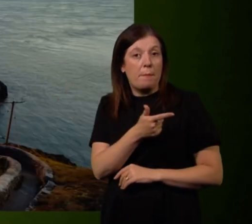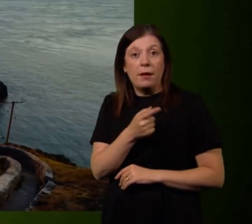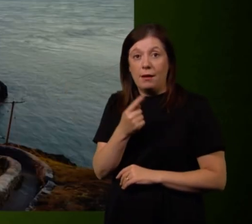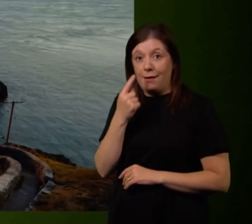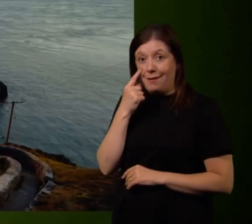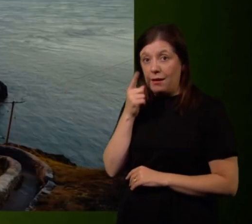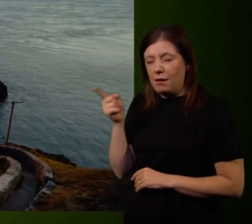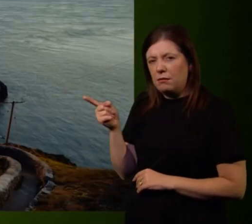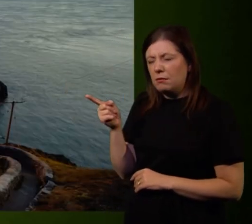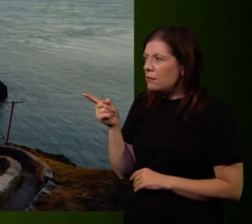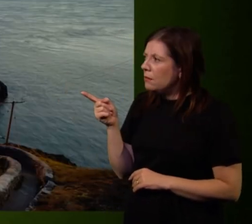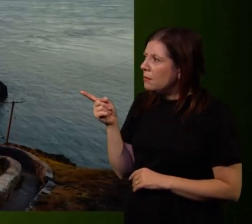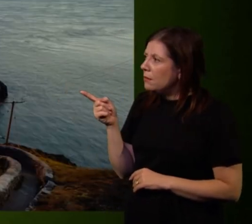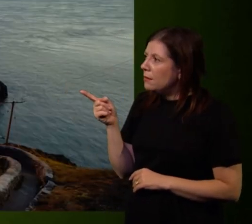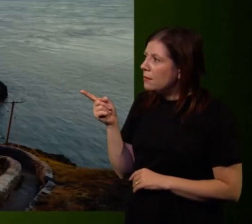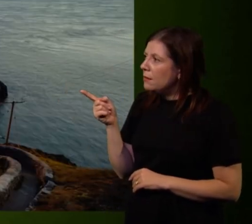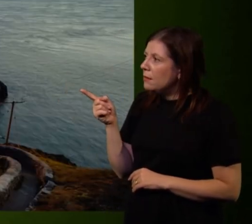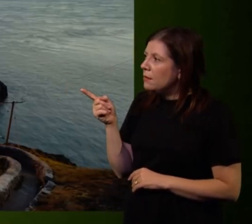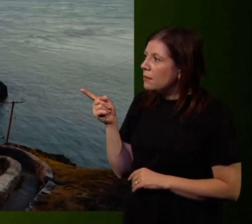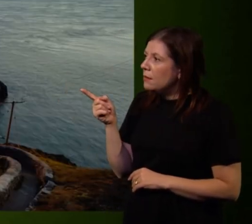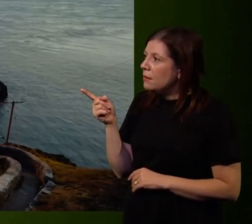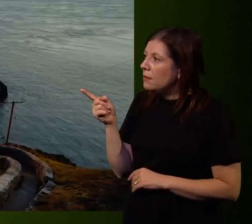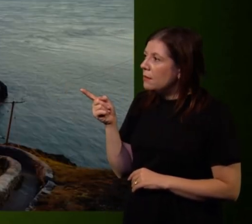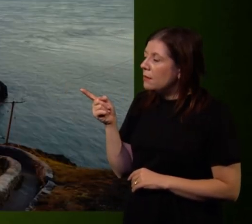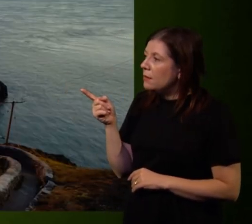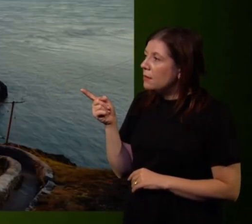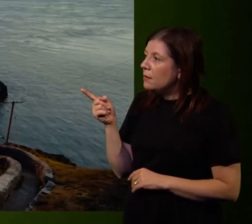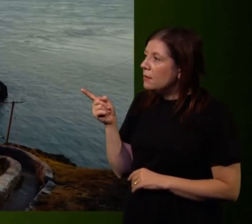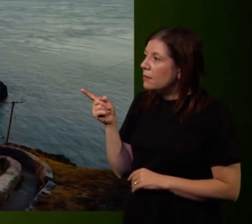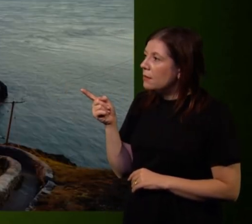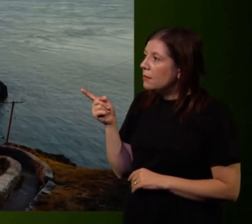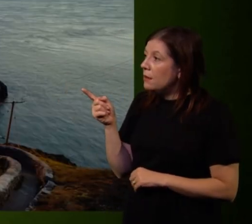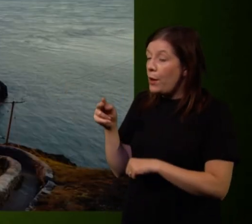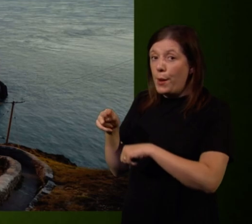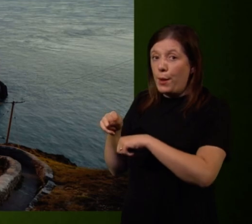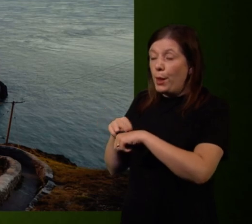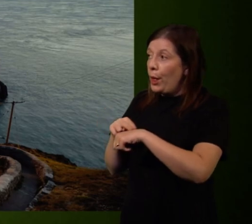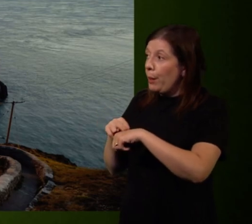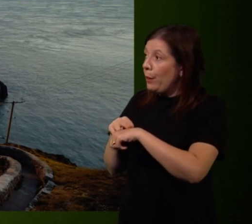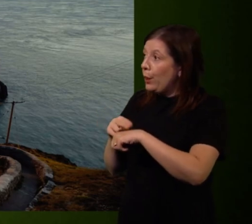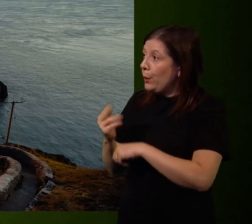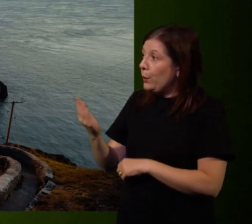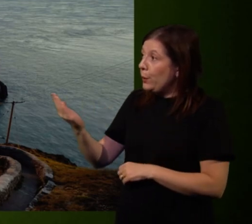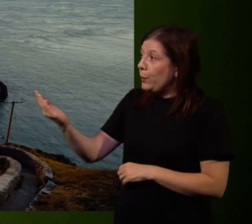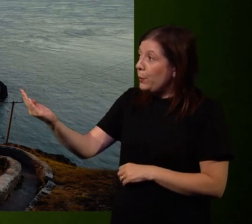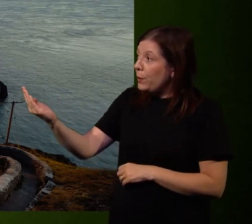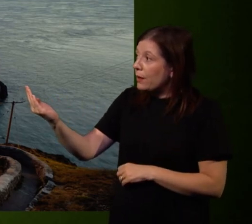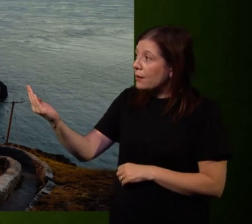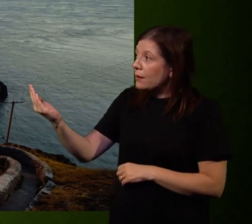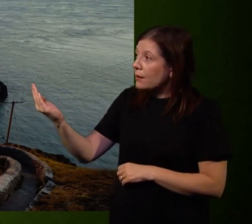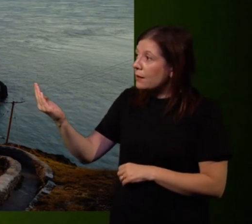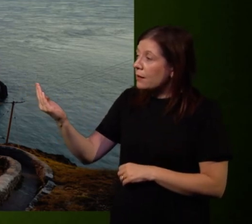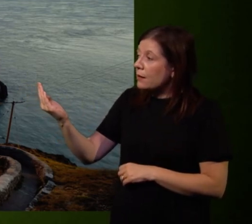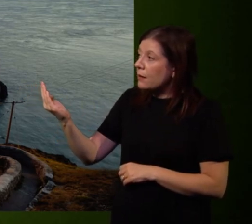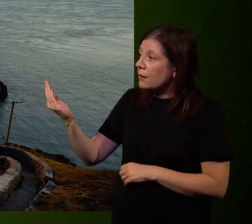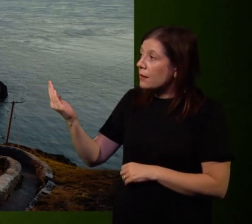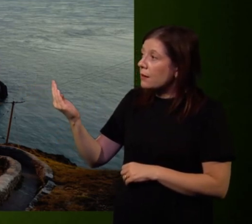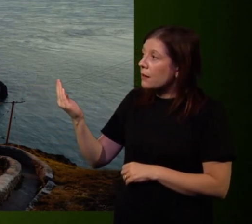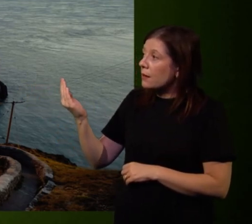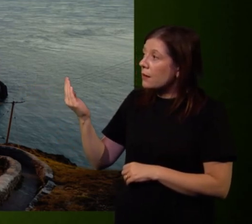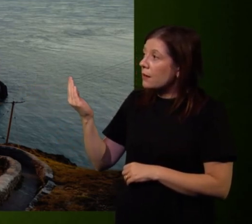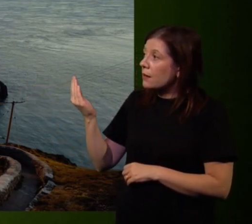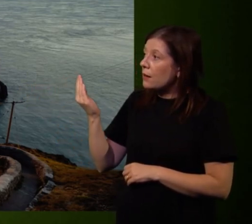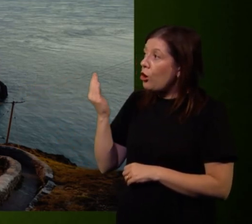again, you'll notice something there. Now, if you look carefully along the horizon, from left to right, it goes from blue